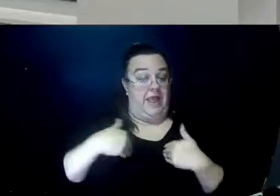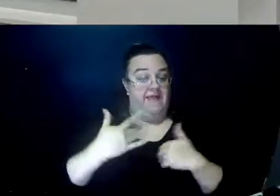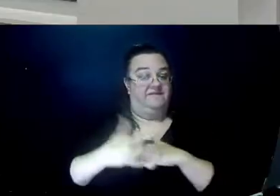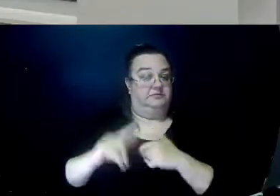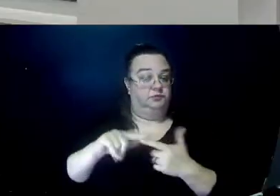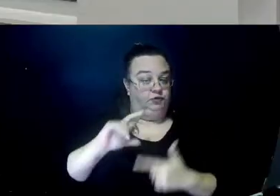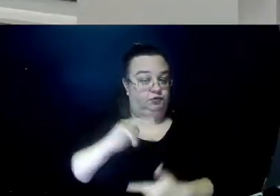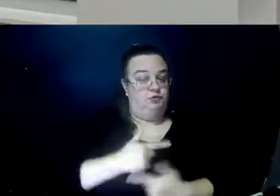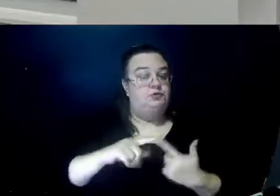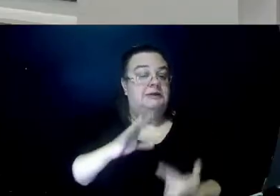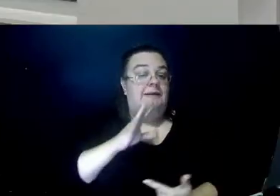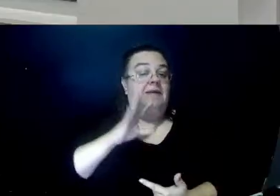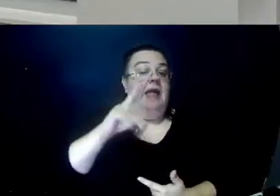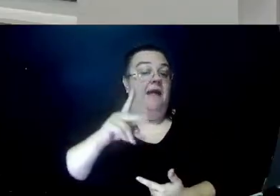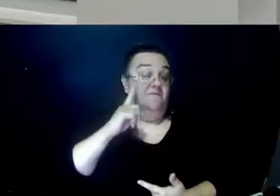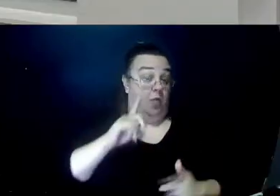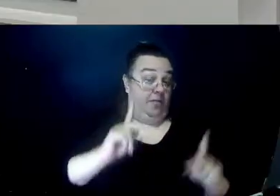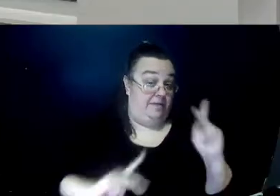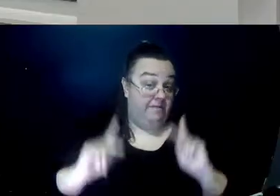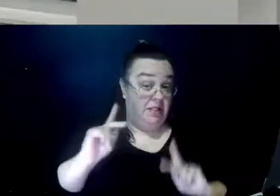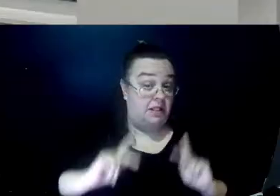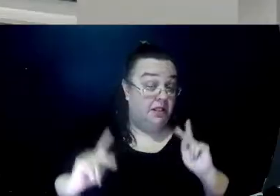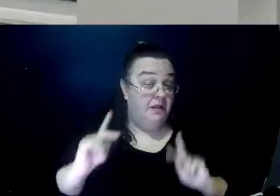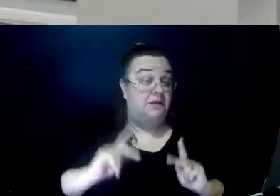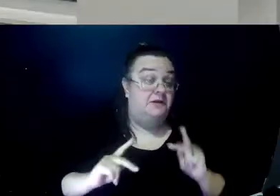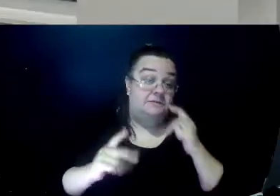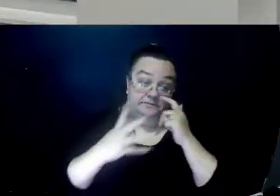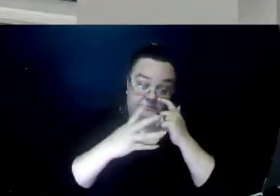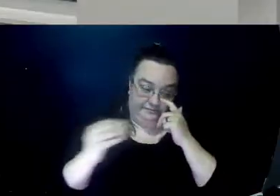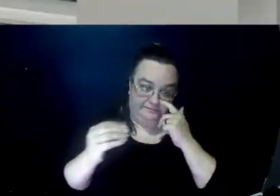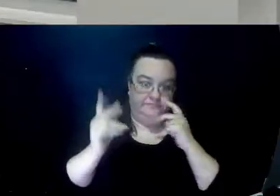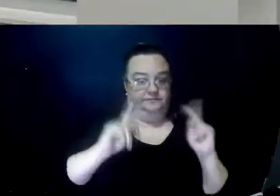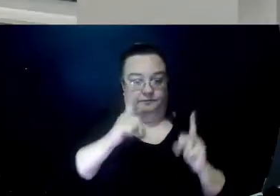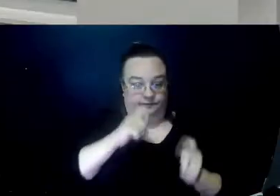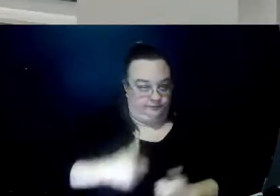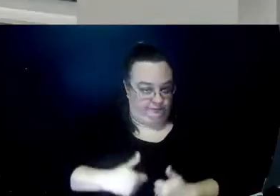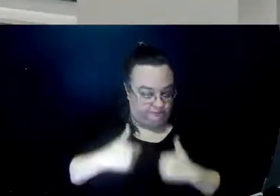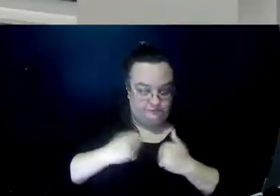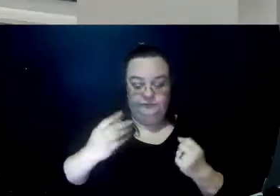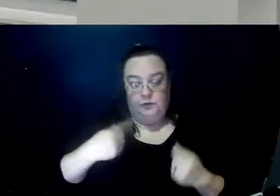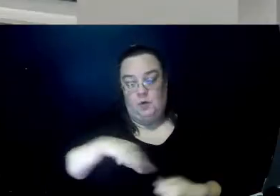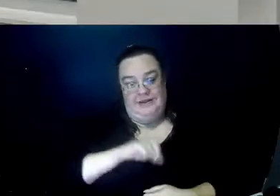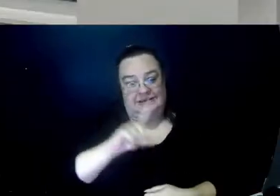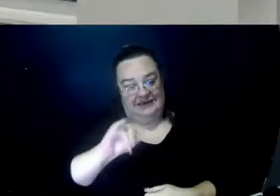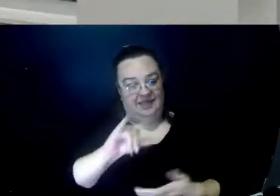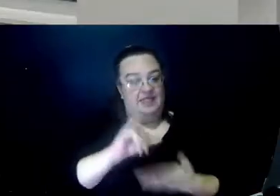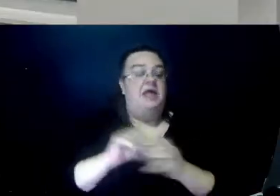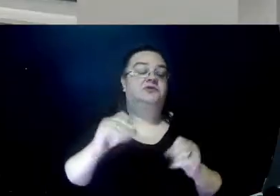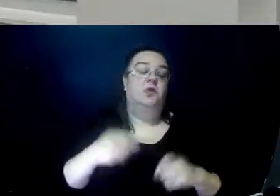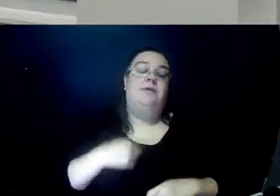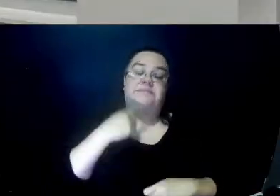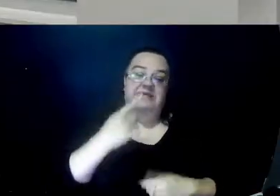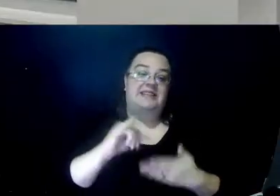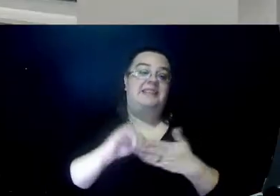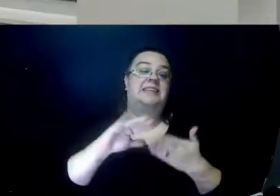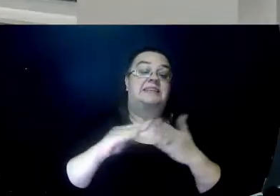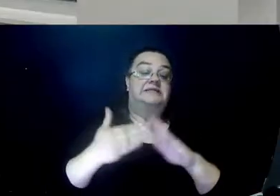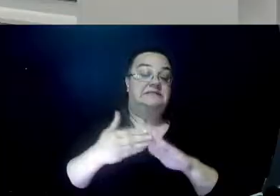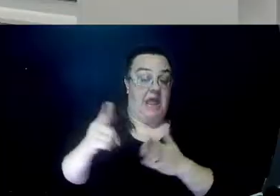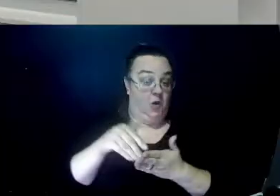up for the people and the residents. So we did that. So I'm saying the town rejected